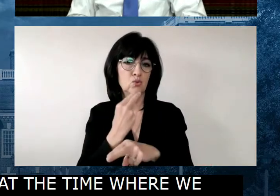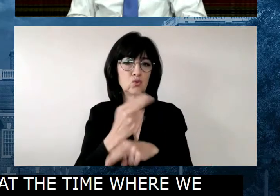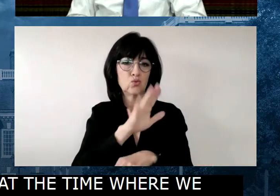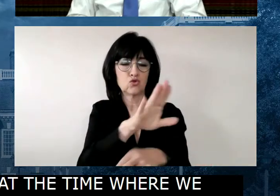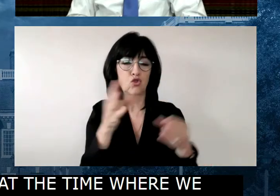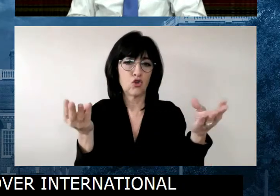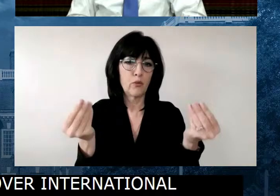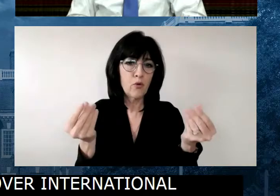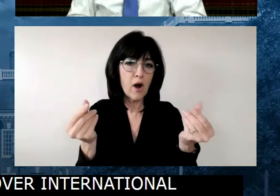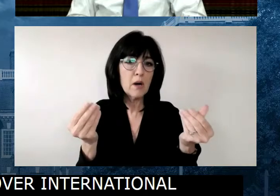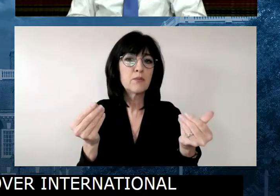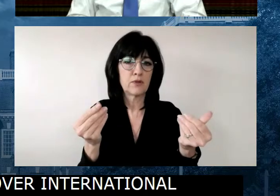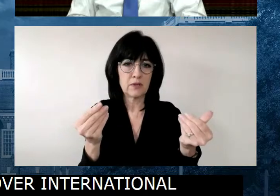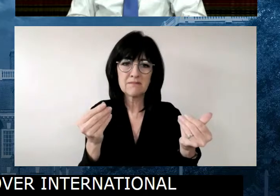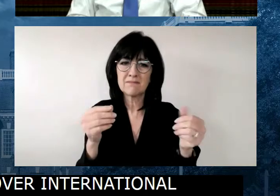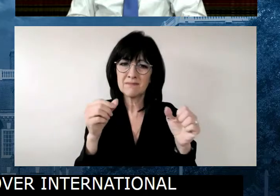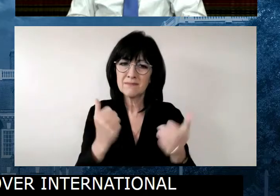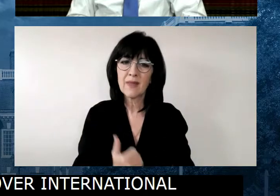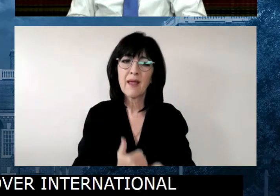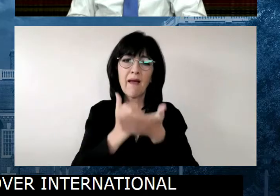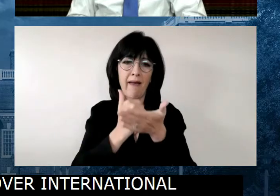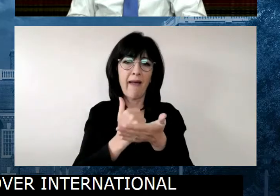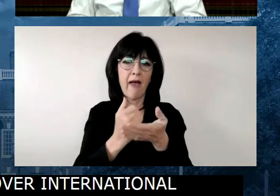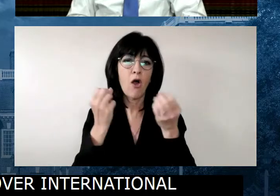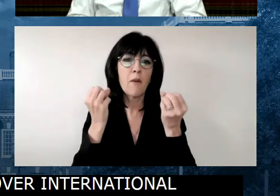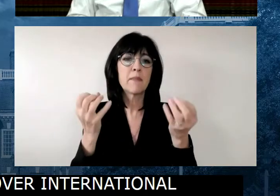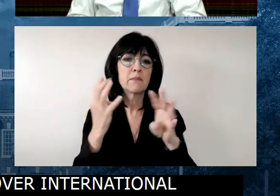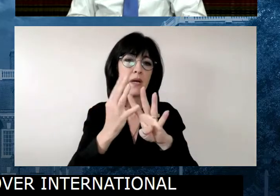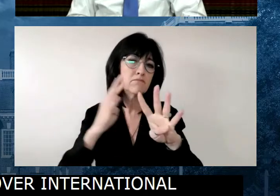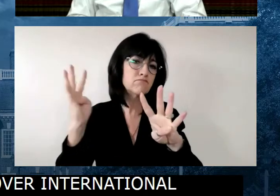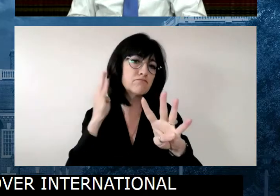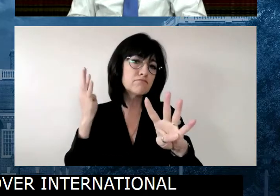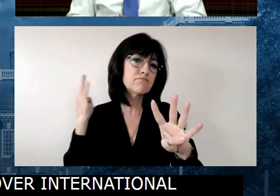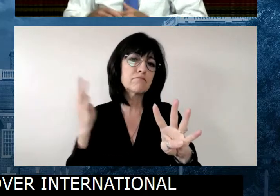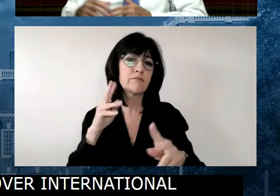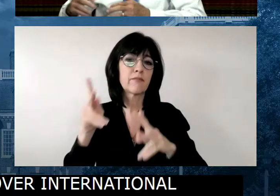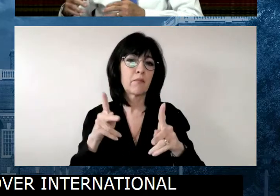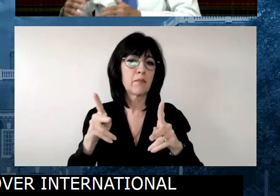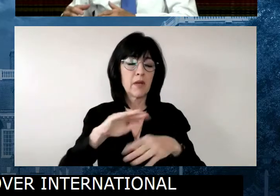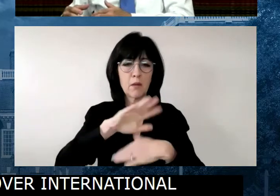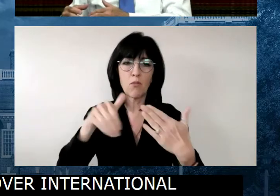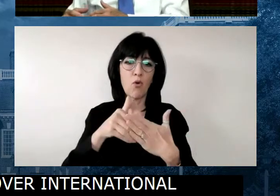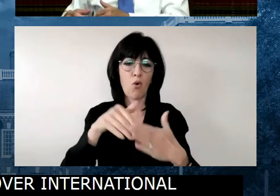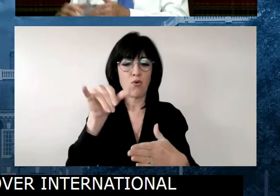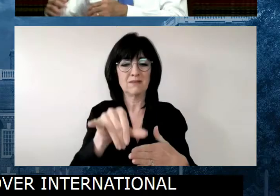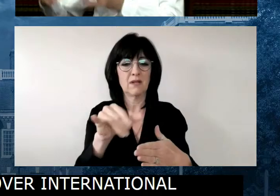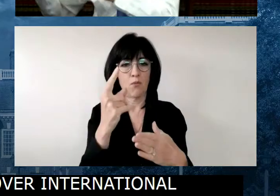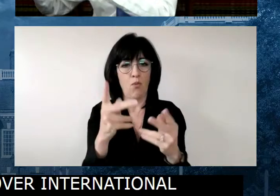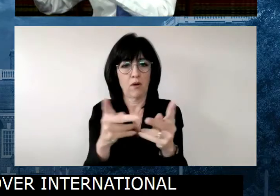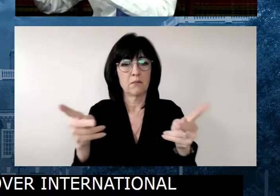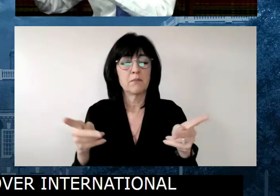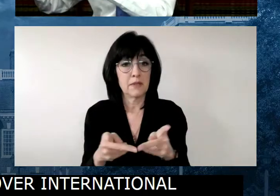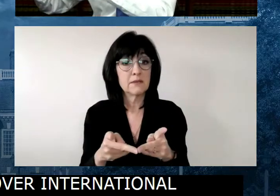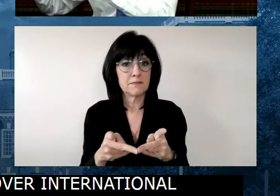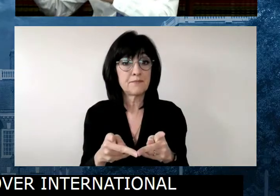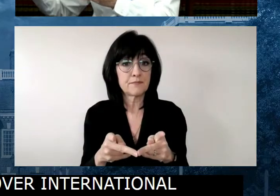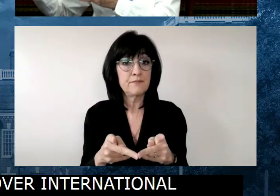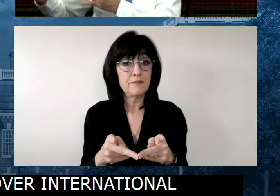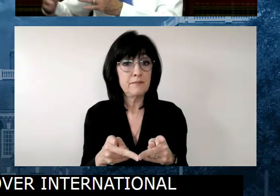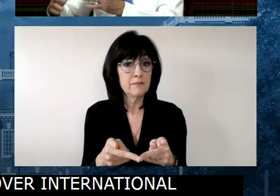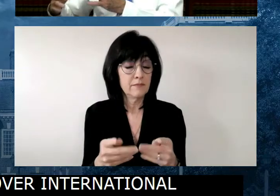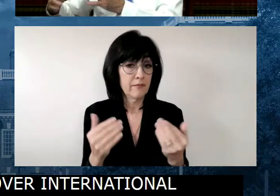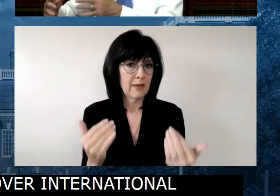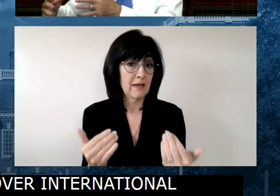each of the counties who helped us with that. But since that peak in early April, the supply has